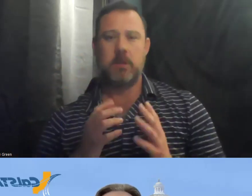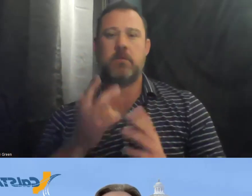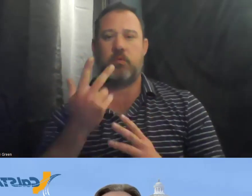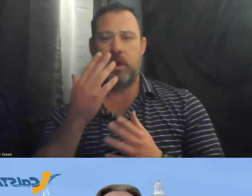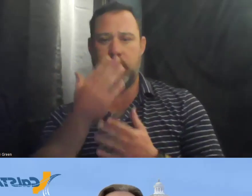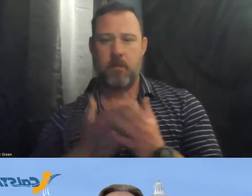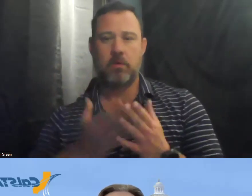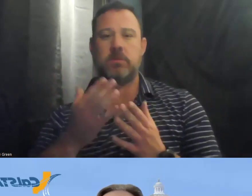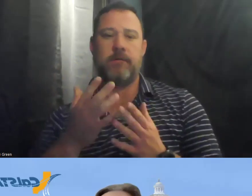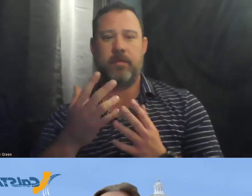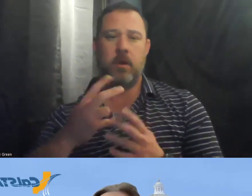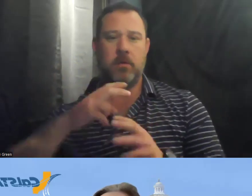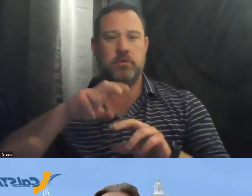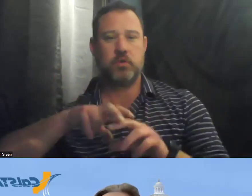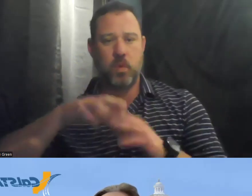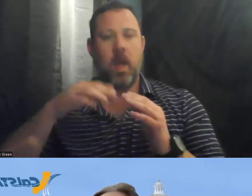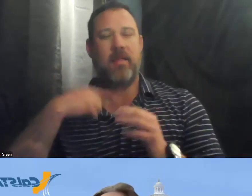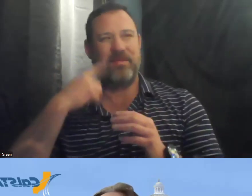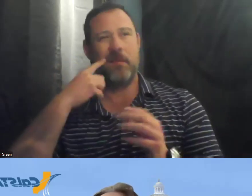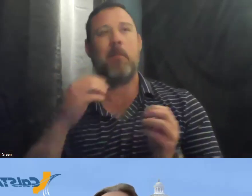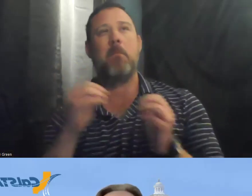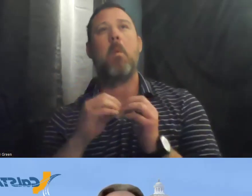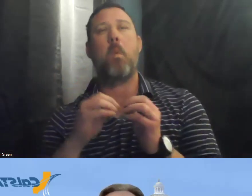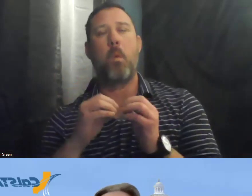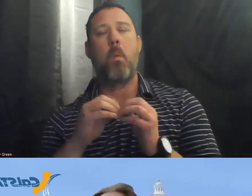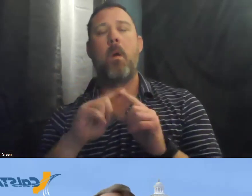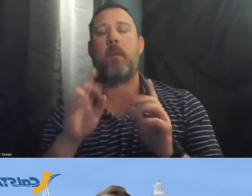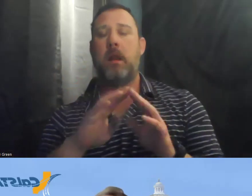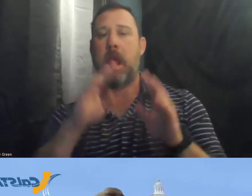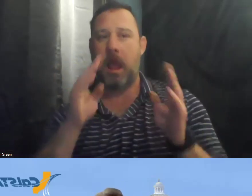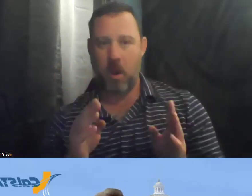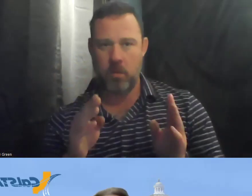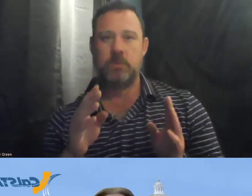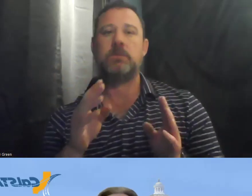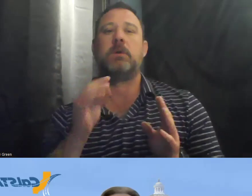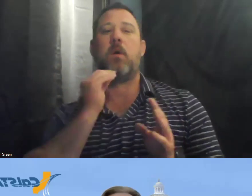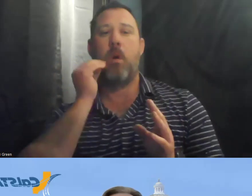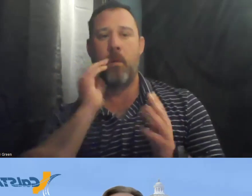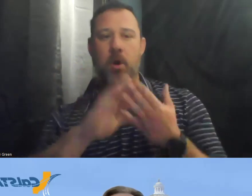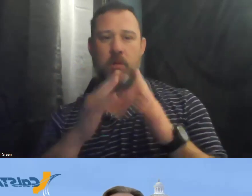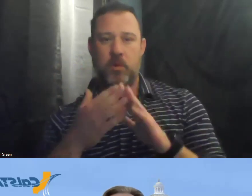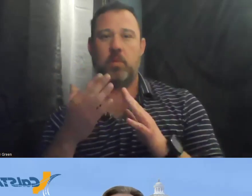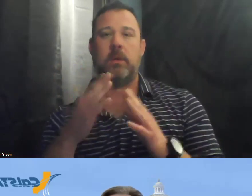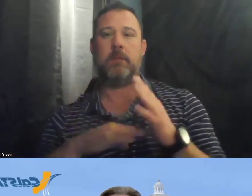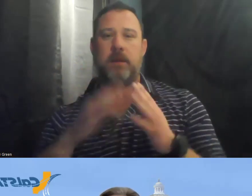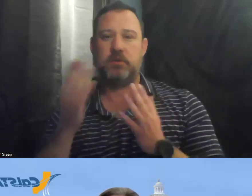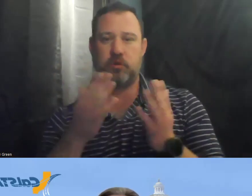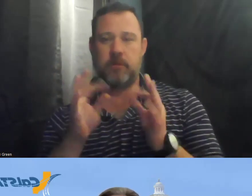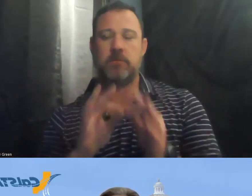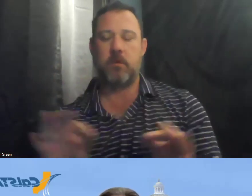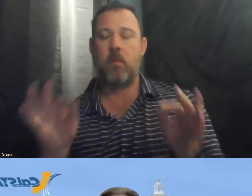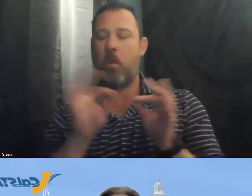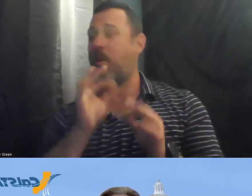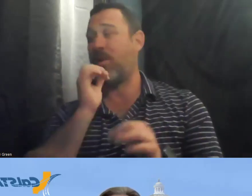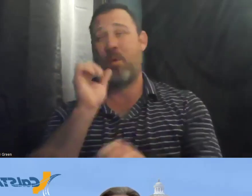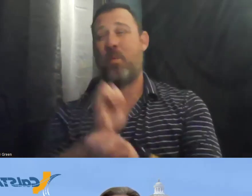of the stool, if you will. I think there's more, but housing and our home and community-based services are also really important. They don't work